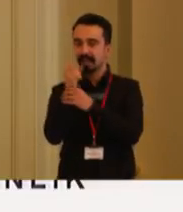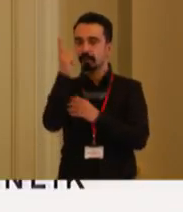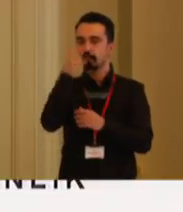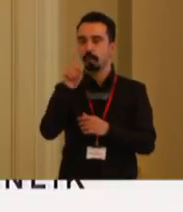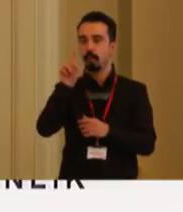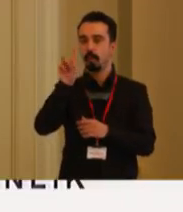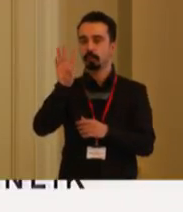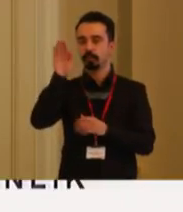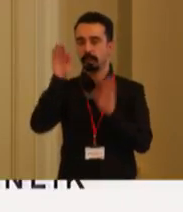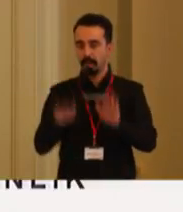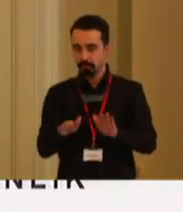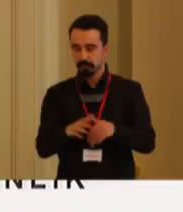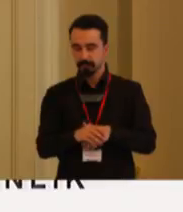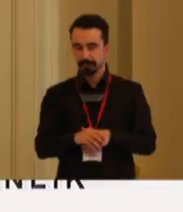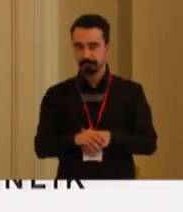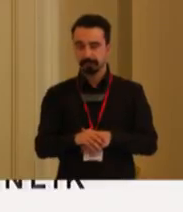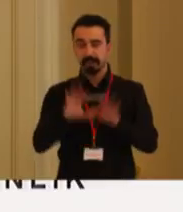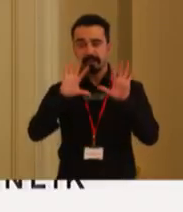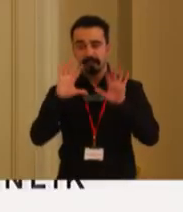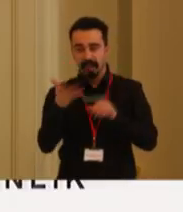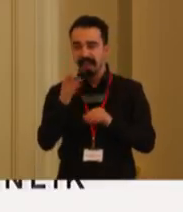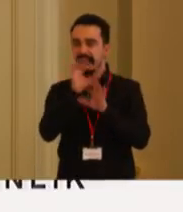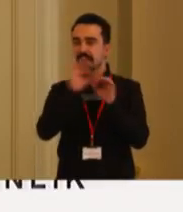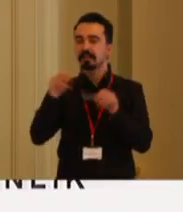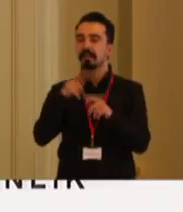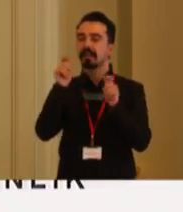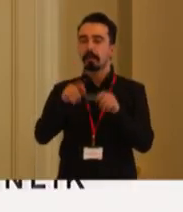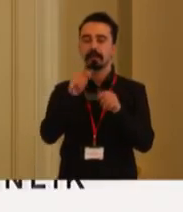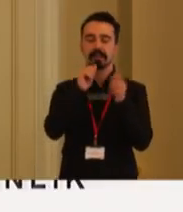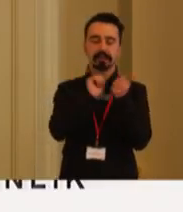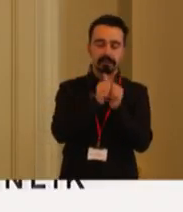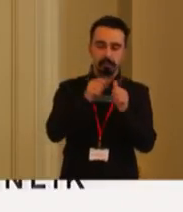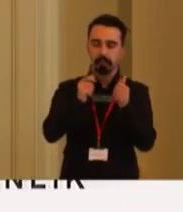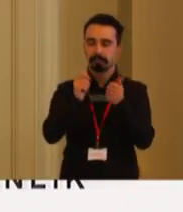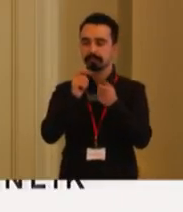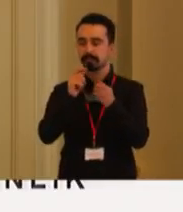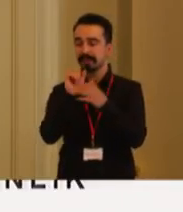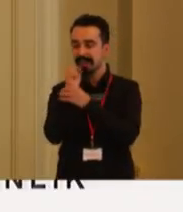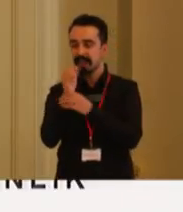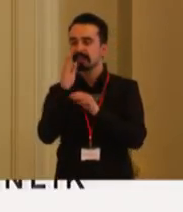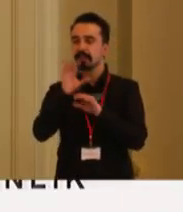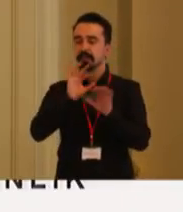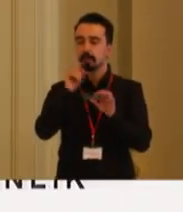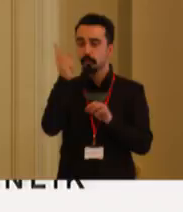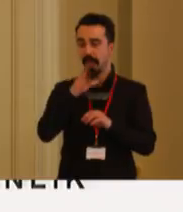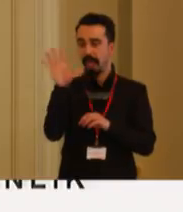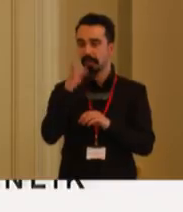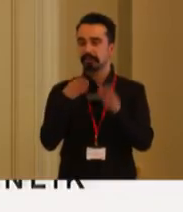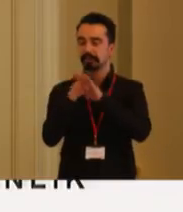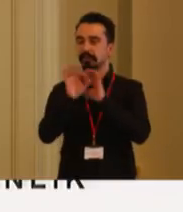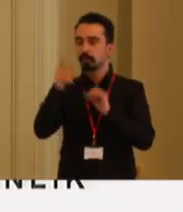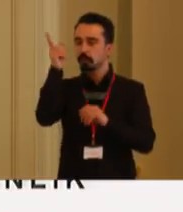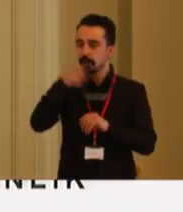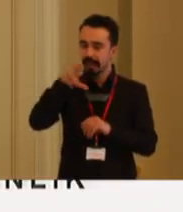it's 19% for less than 2 hours, and for arts and cultural activities, it's